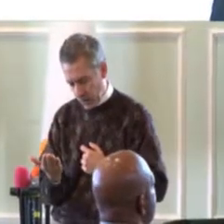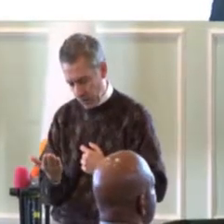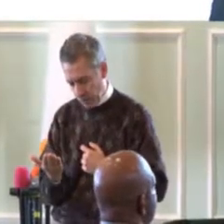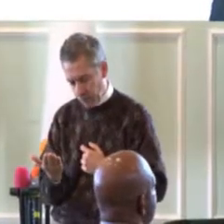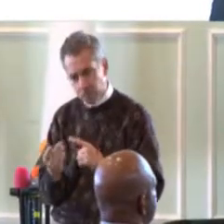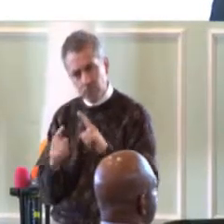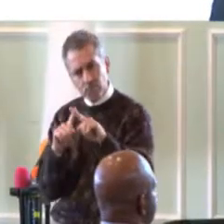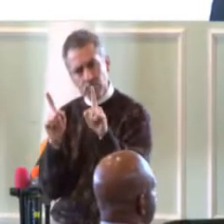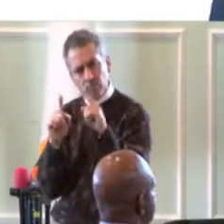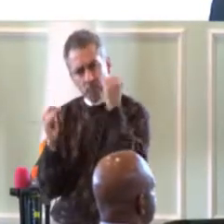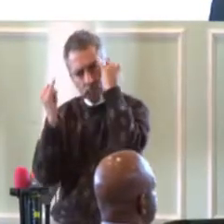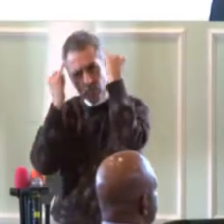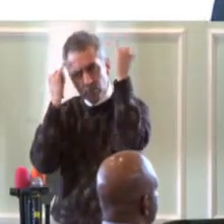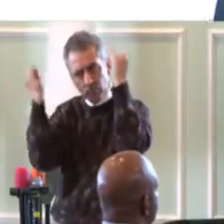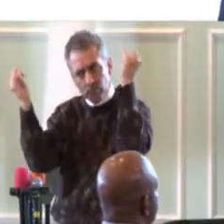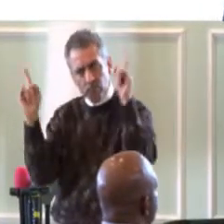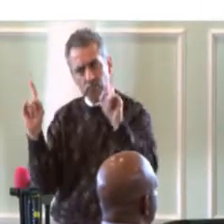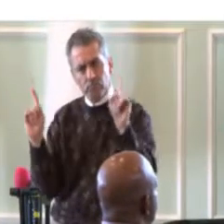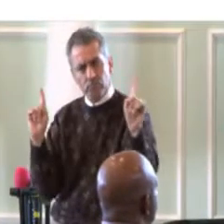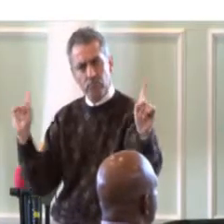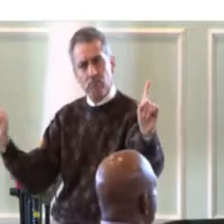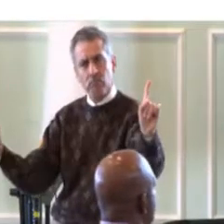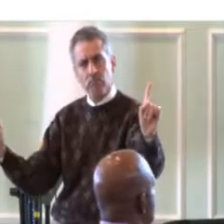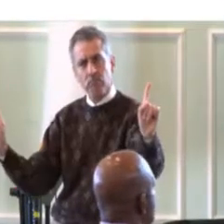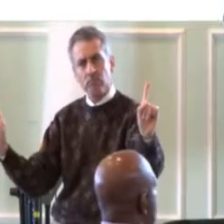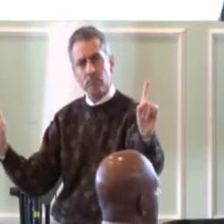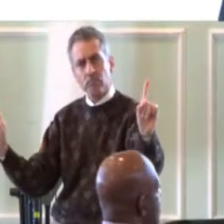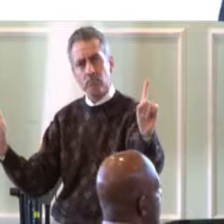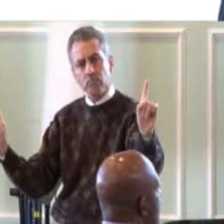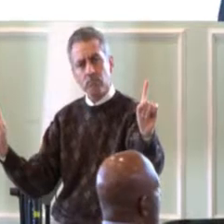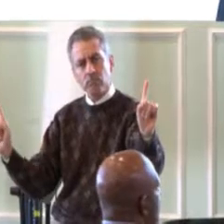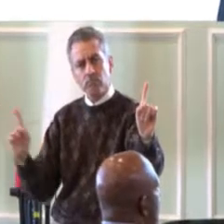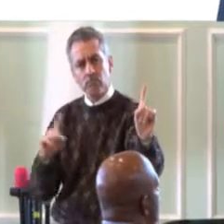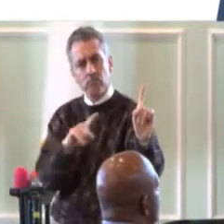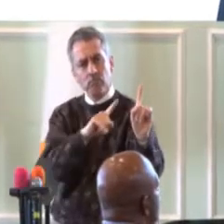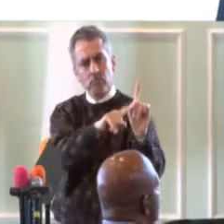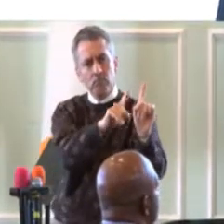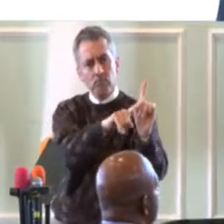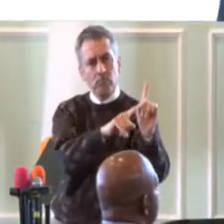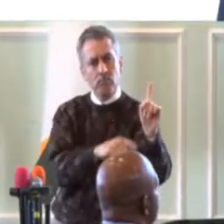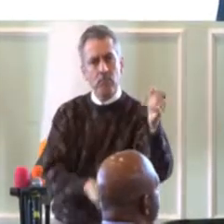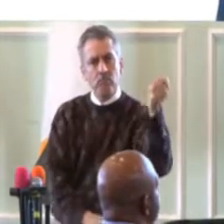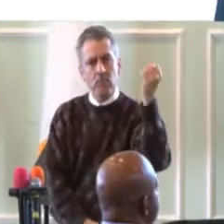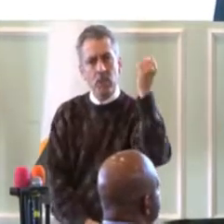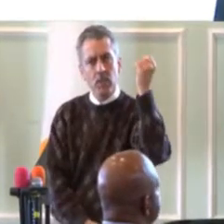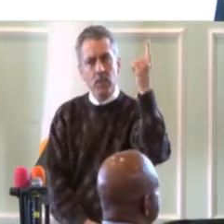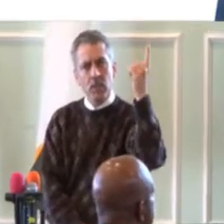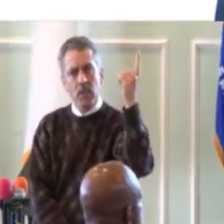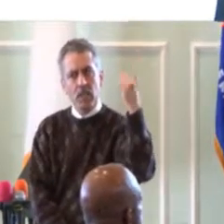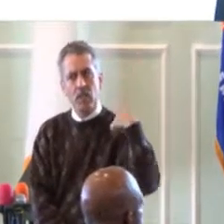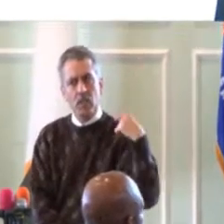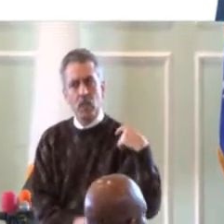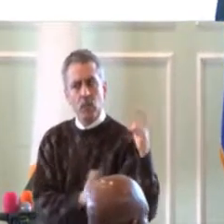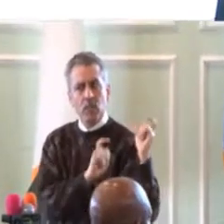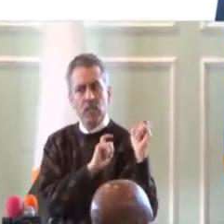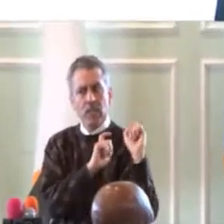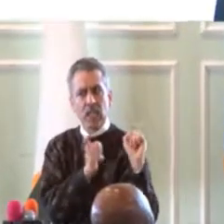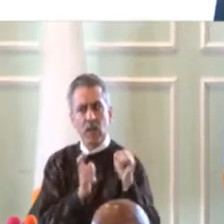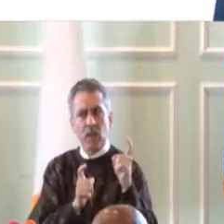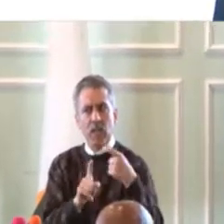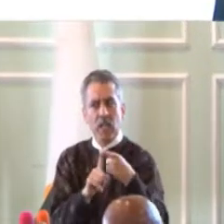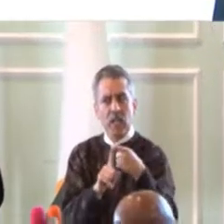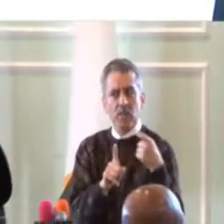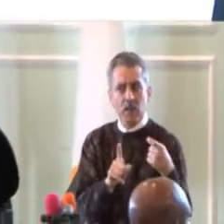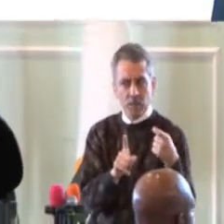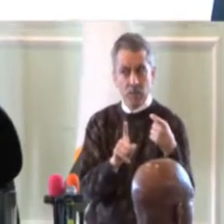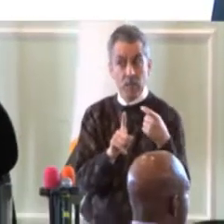things. You know, first, you know, understand if when we give tithes, you know, where that came from, and it came from